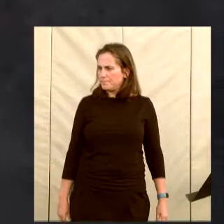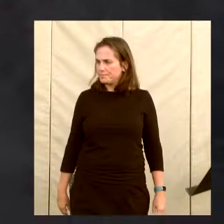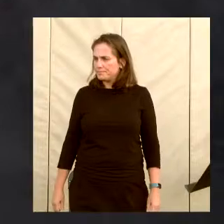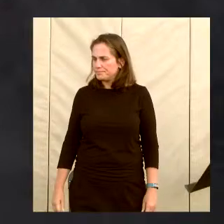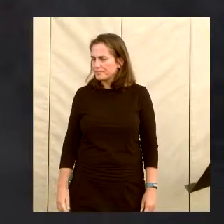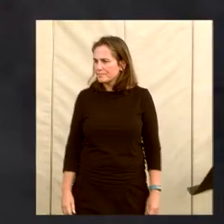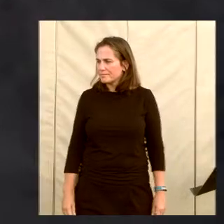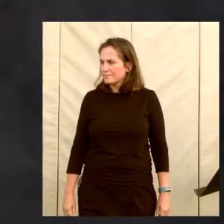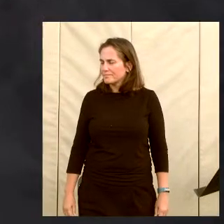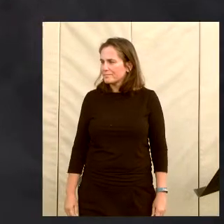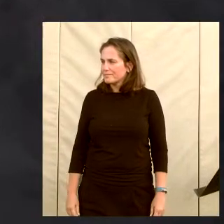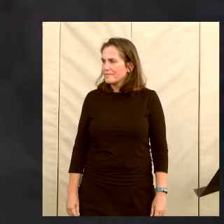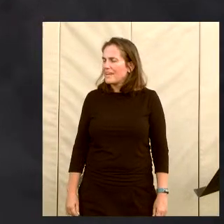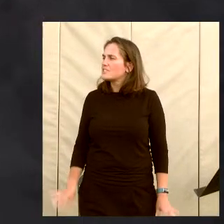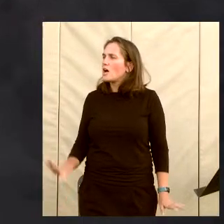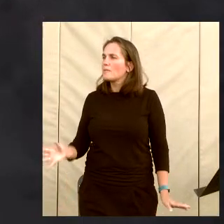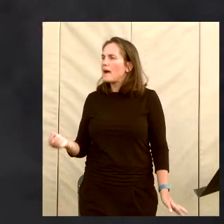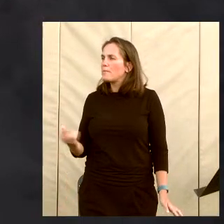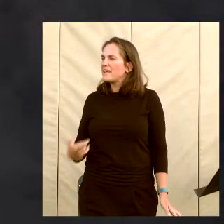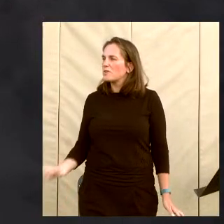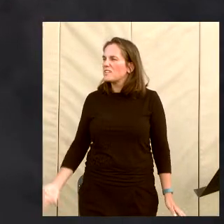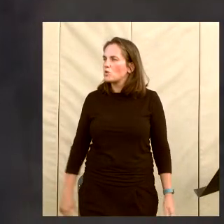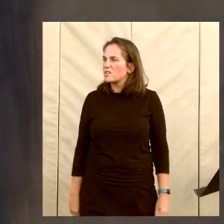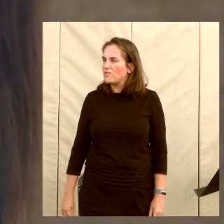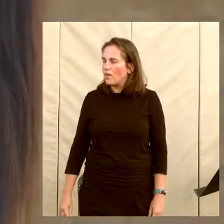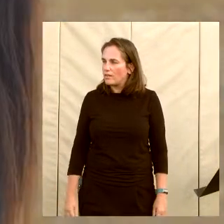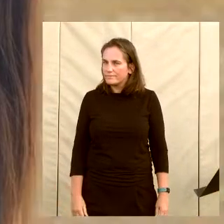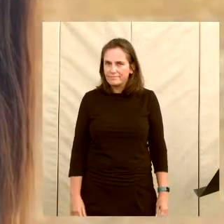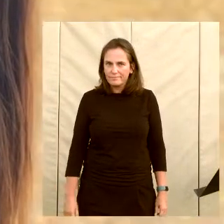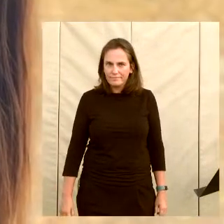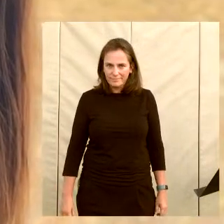yeah. Hold every memory as you go,